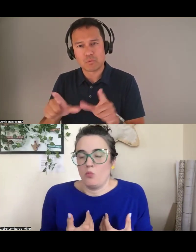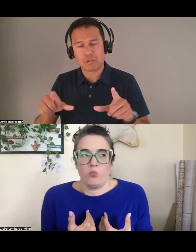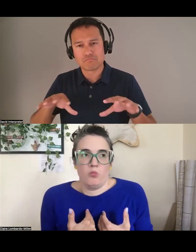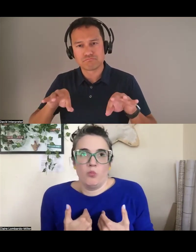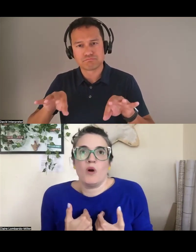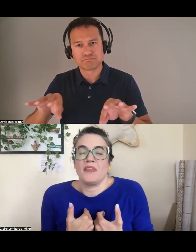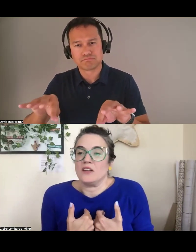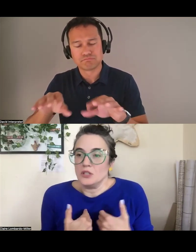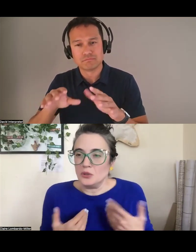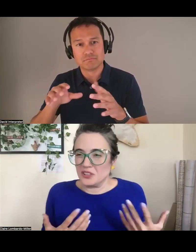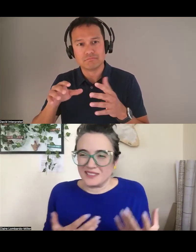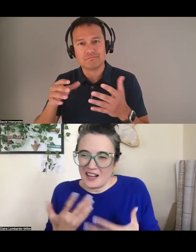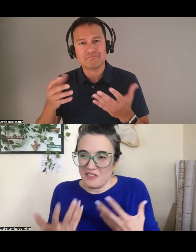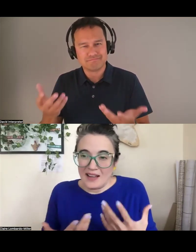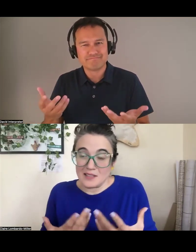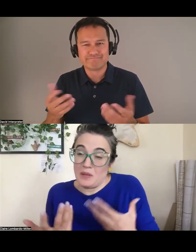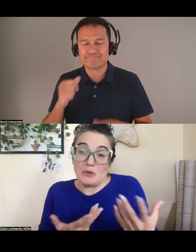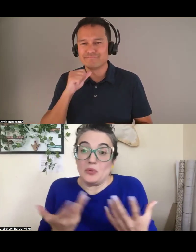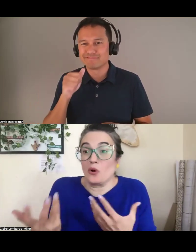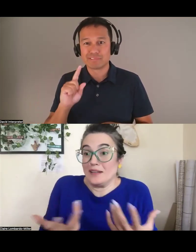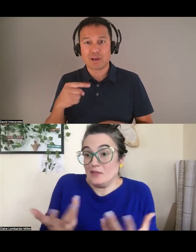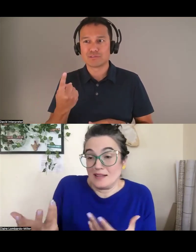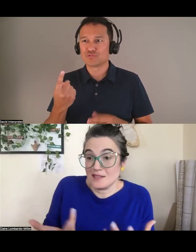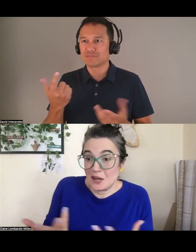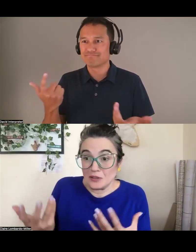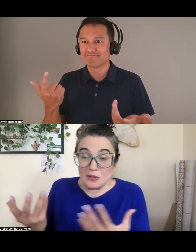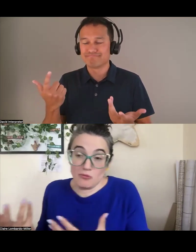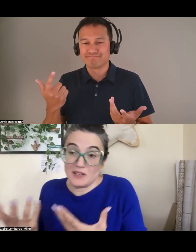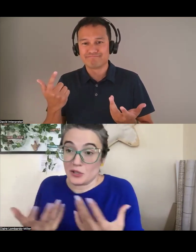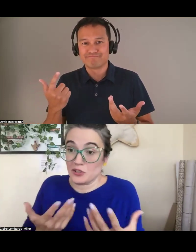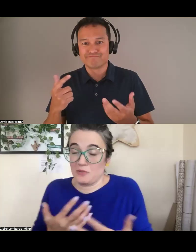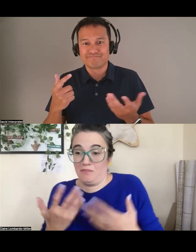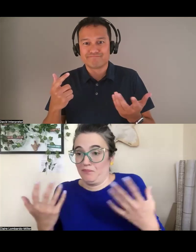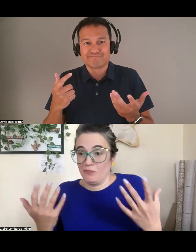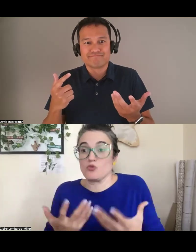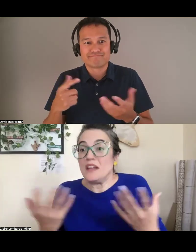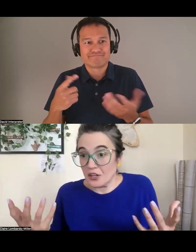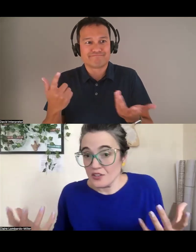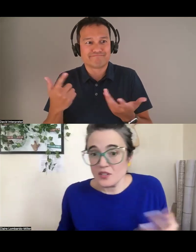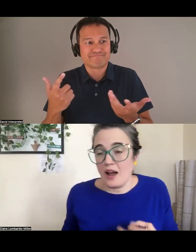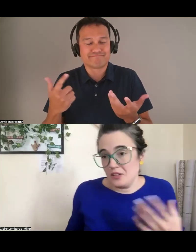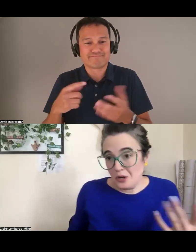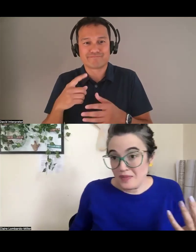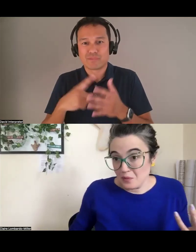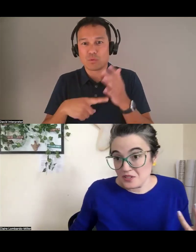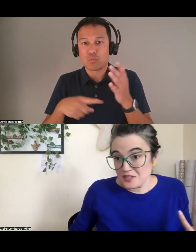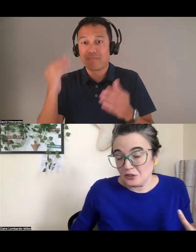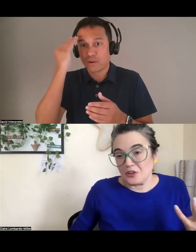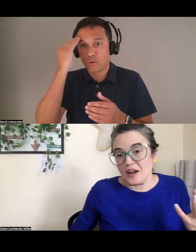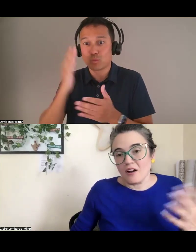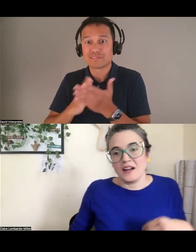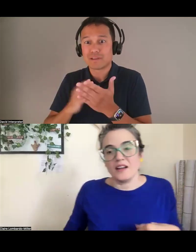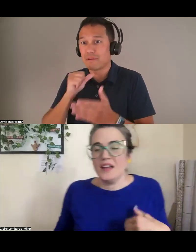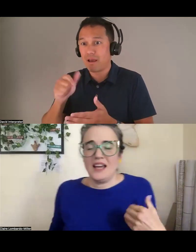what what they knew just kind of as people who weren't necessarily research readers, in that